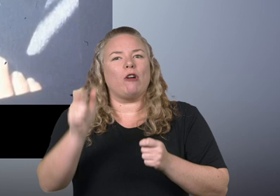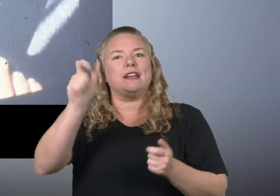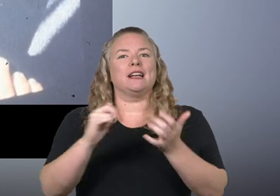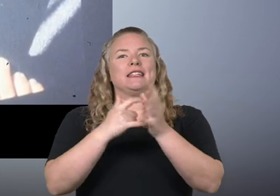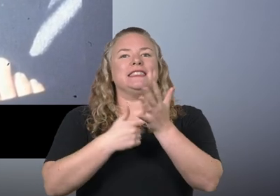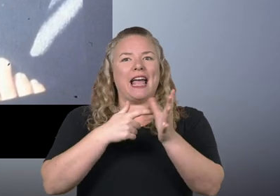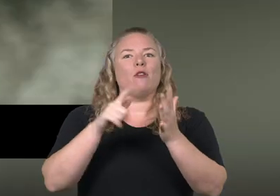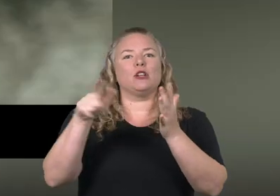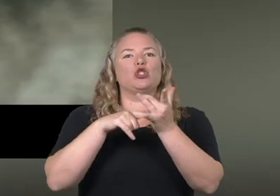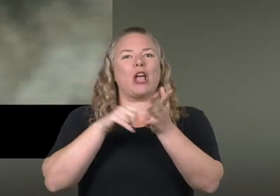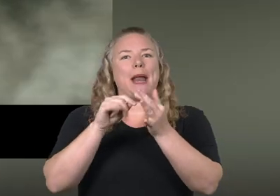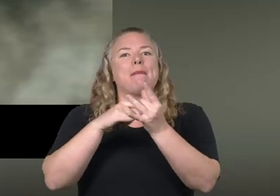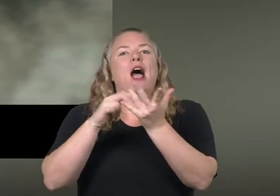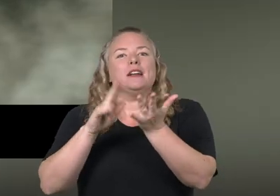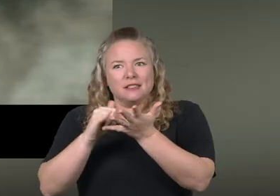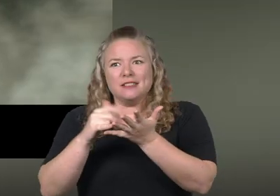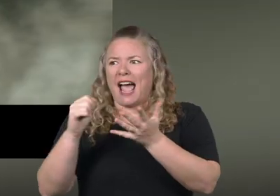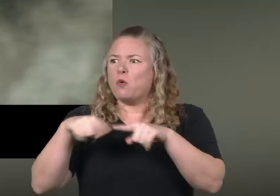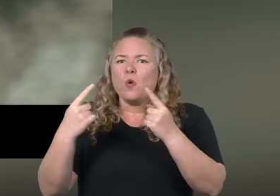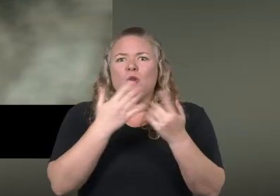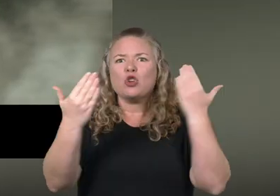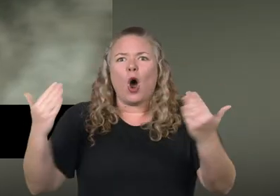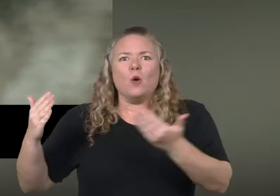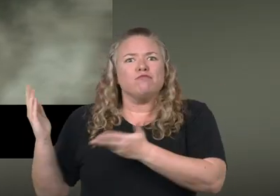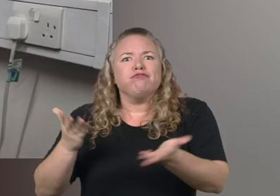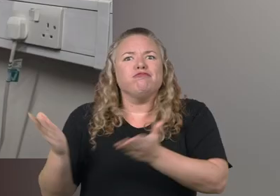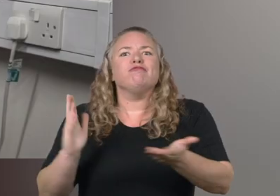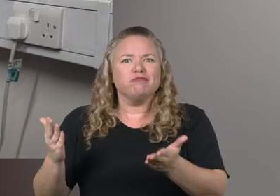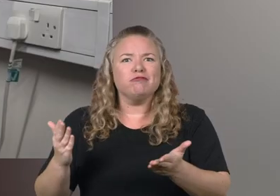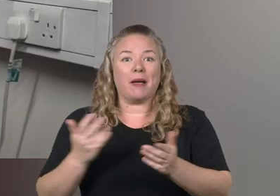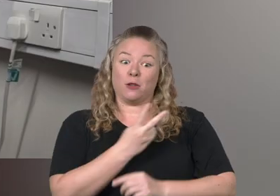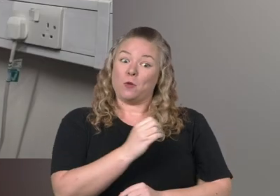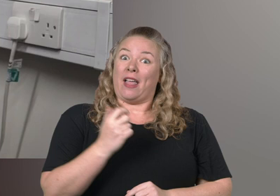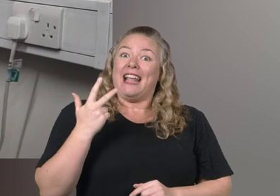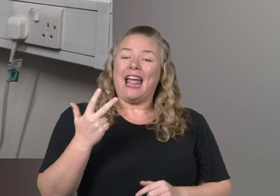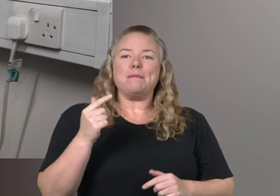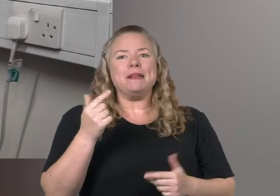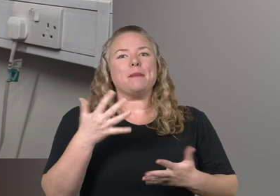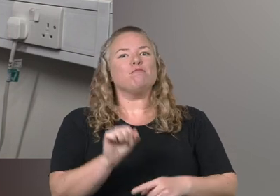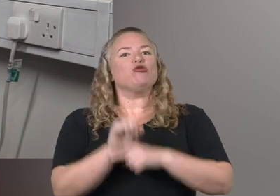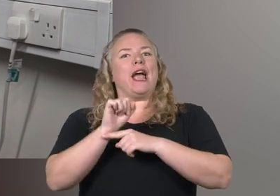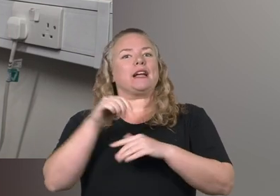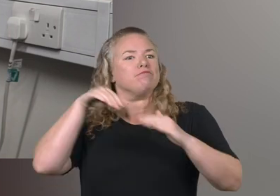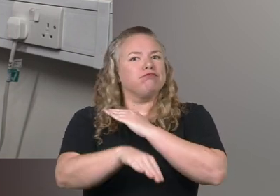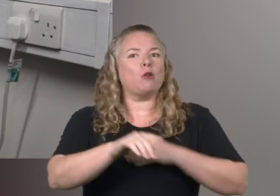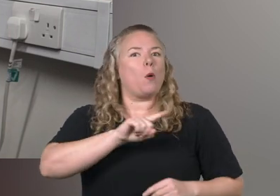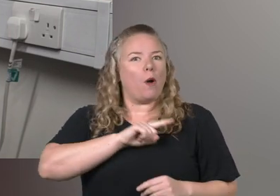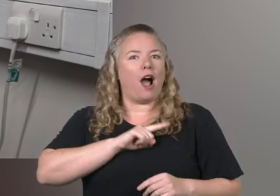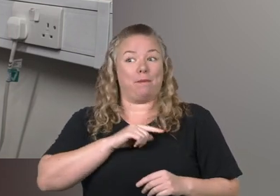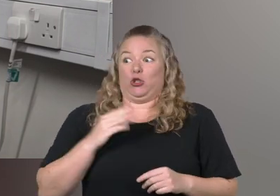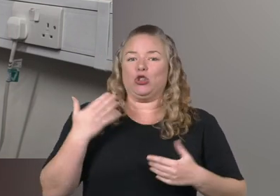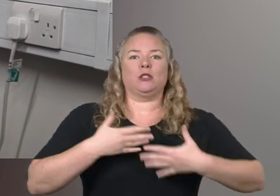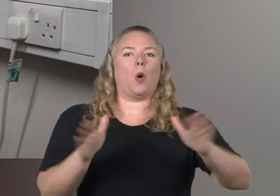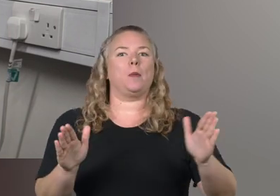called Sarah Jane Parsons, who was bringing in some really interesting shows. But I think in 2008 we were sort of protected in a sense from the crash, because we'd